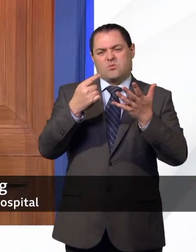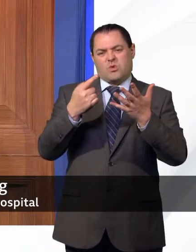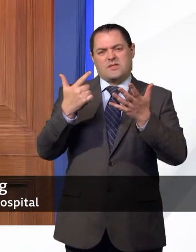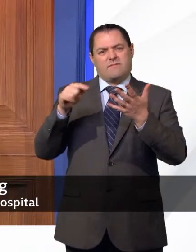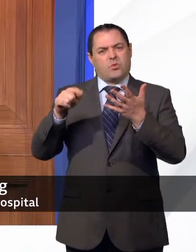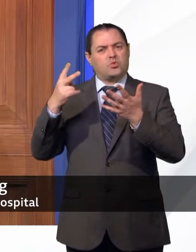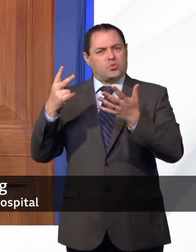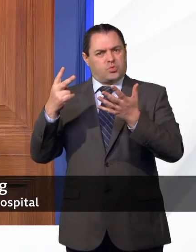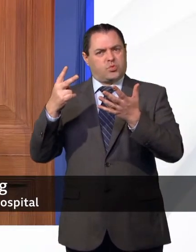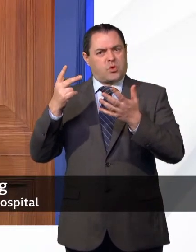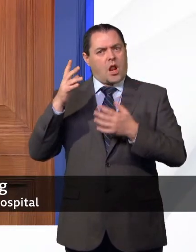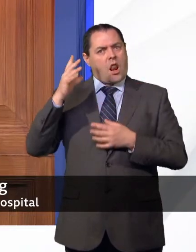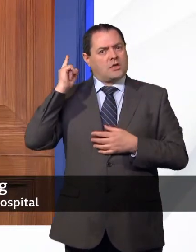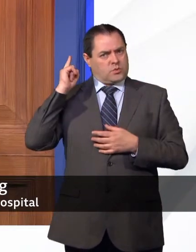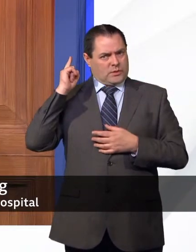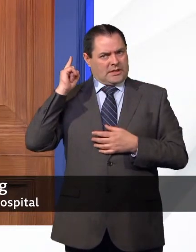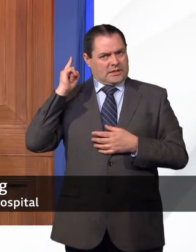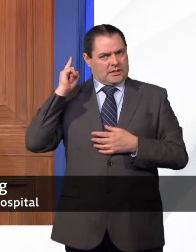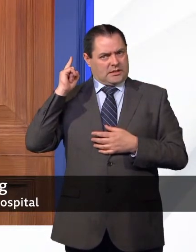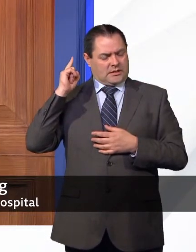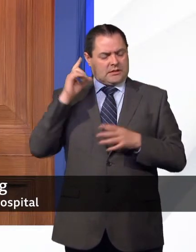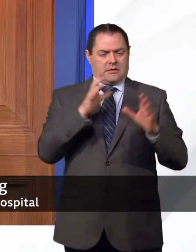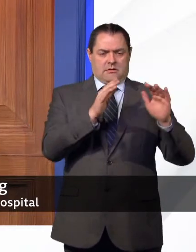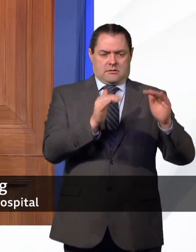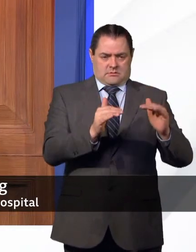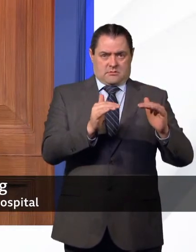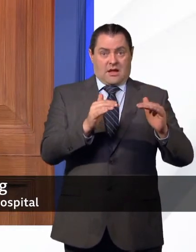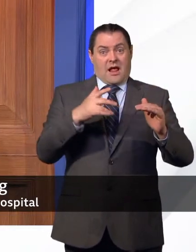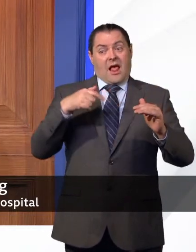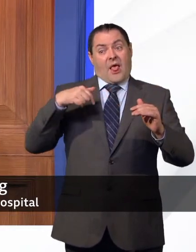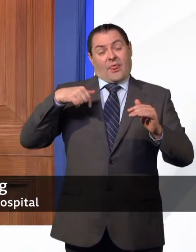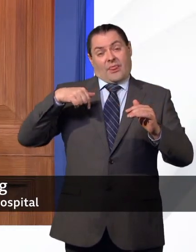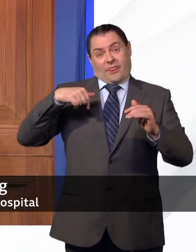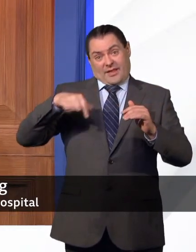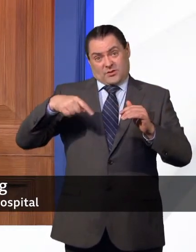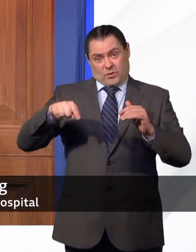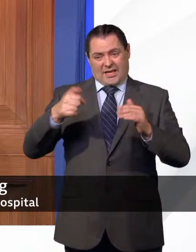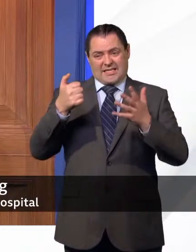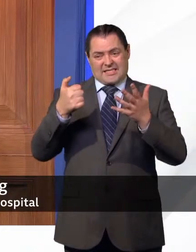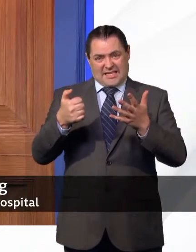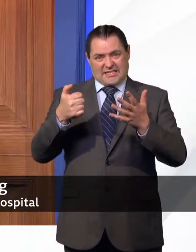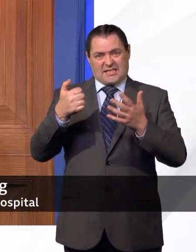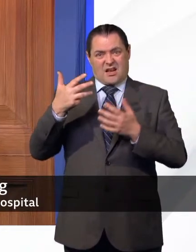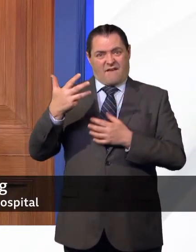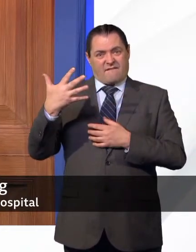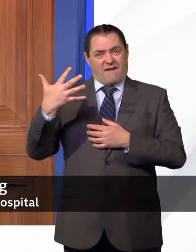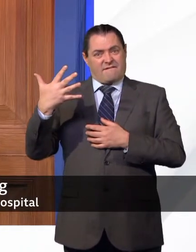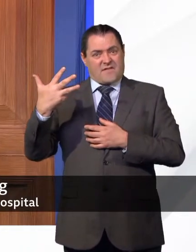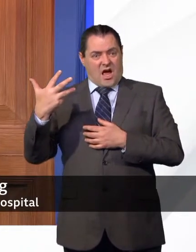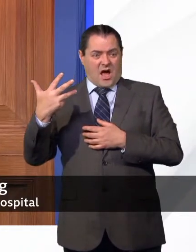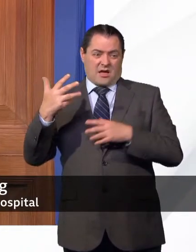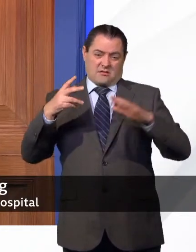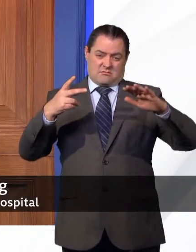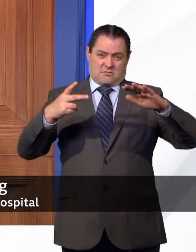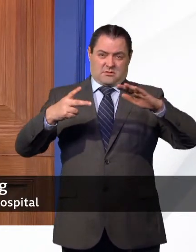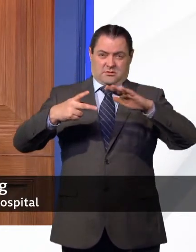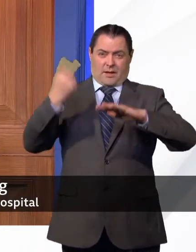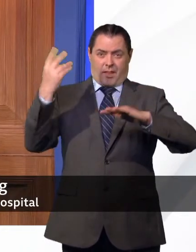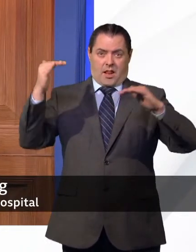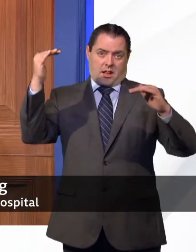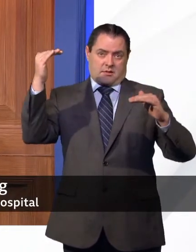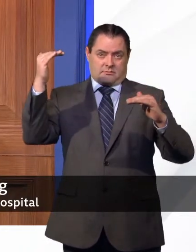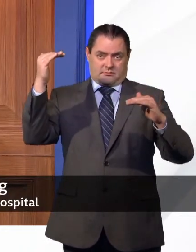617.2 last week, and we have just about double that, 6,959 now. However, what